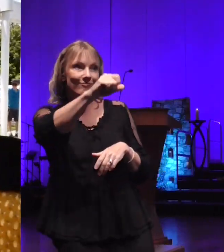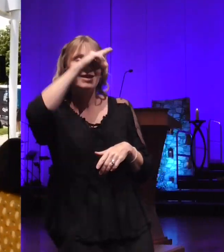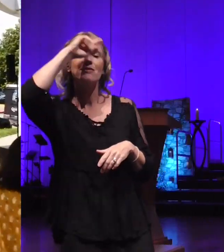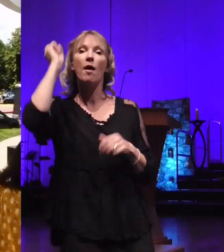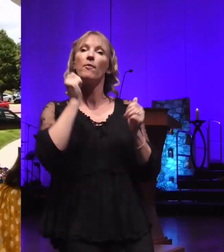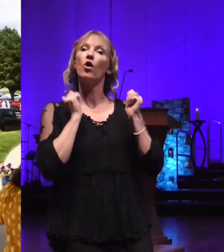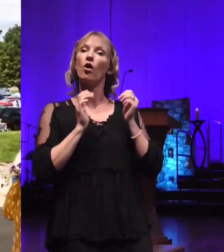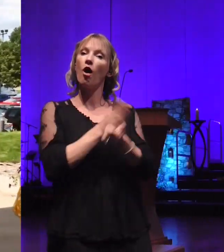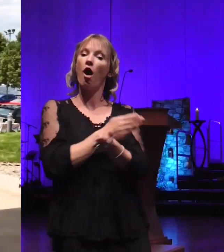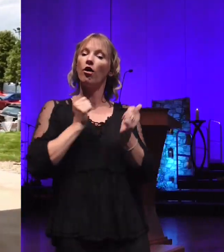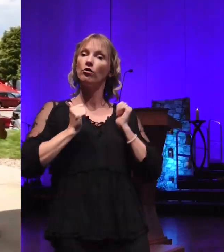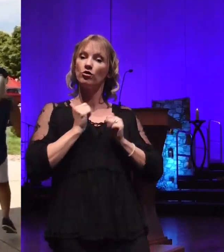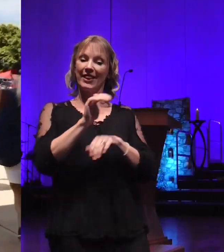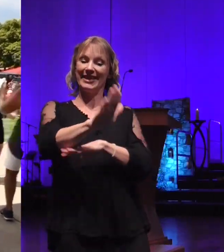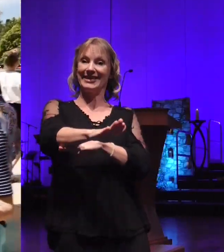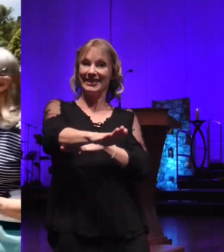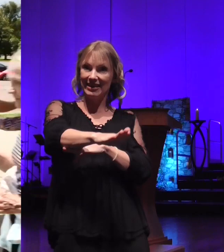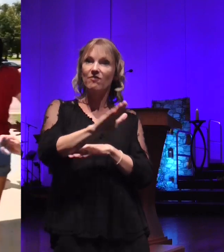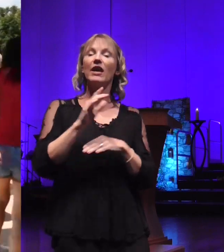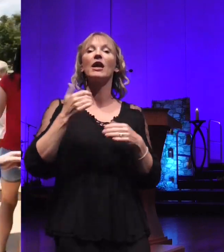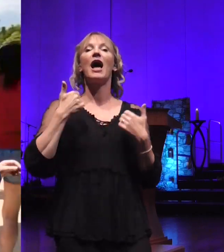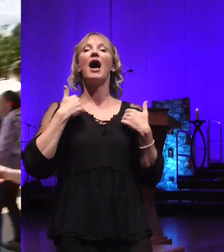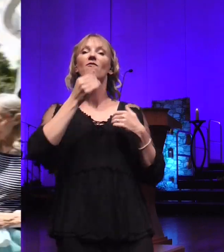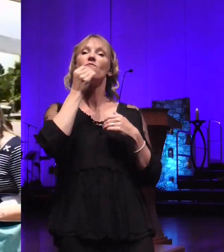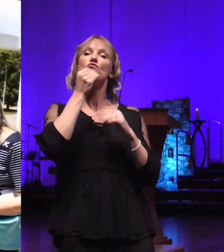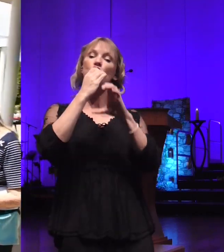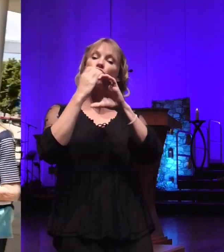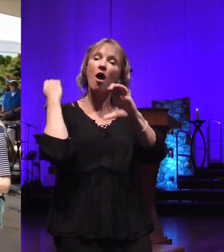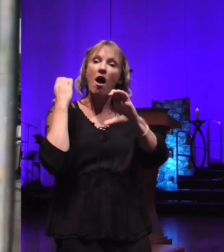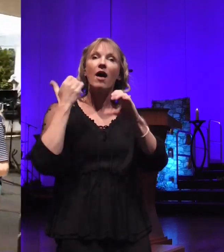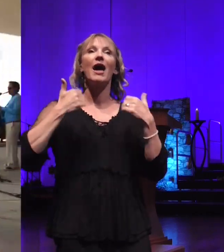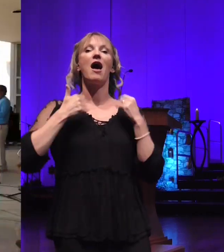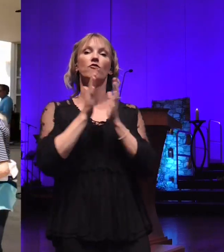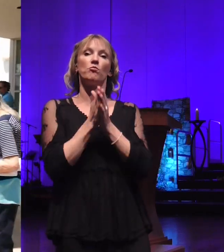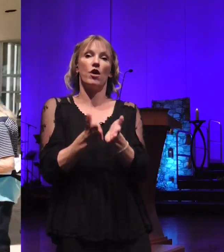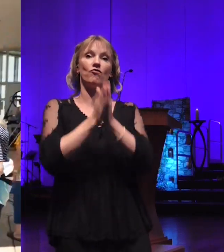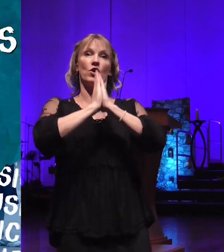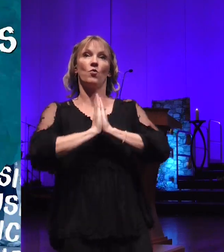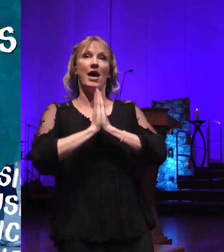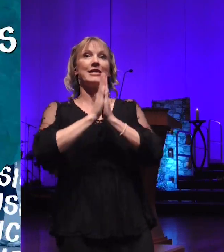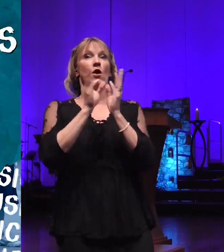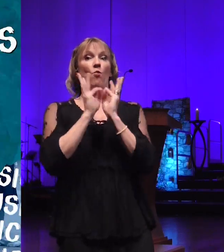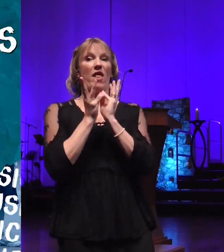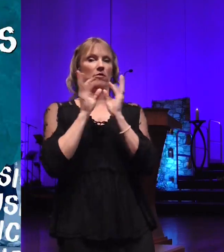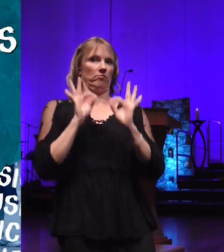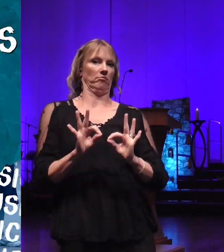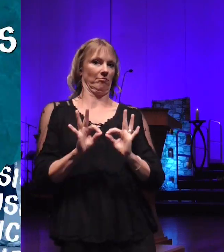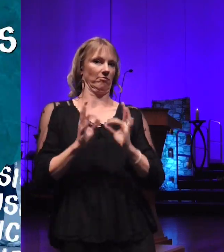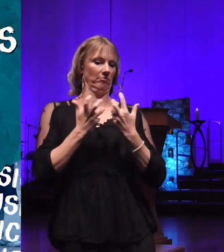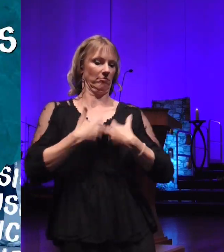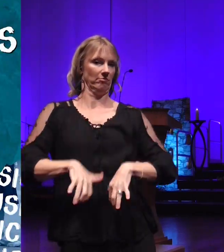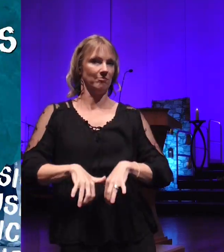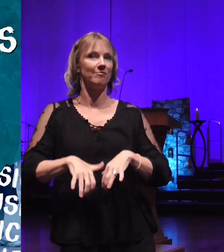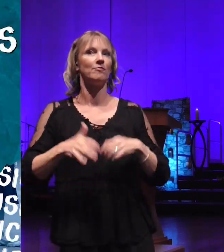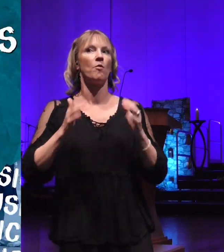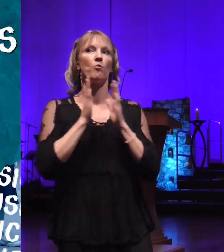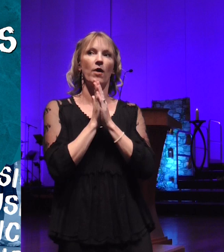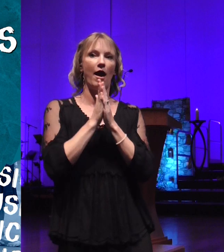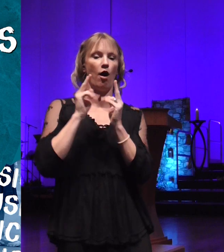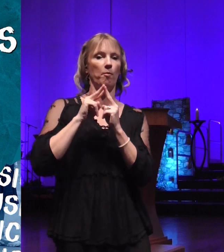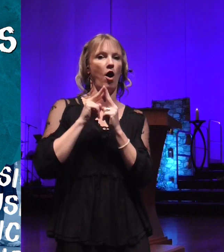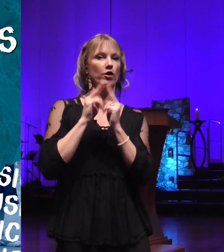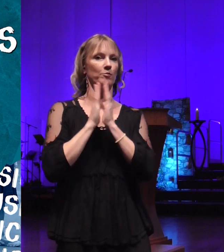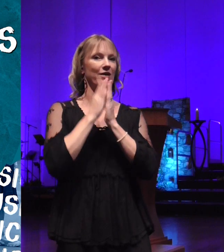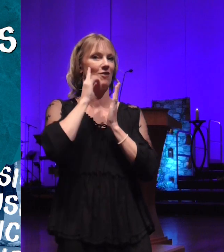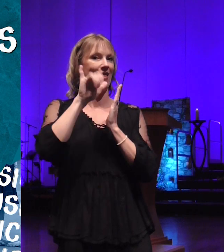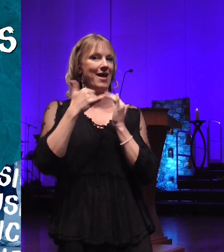us this evening, and we're going to have a food truck out there. We already have prayer requests in, and the weather's going to be great. Our practitioners are on it, right, for